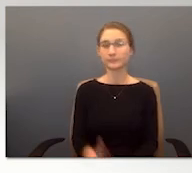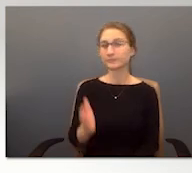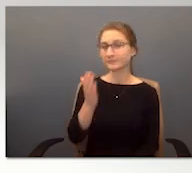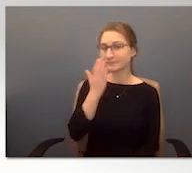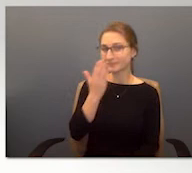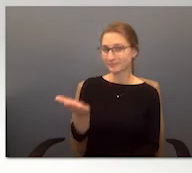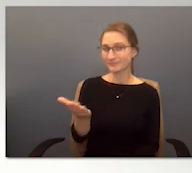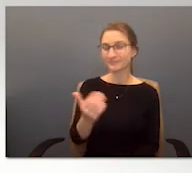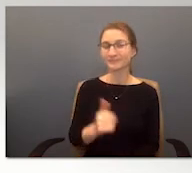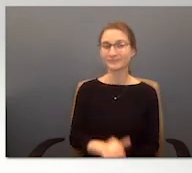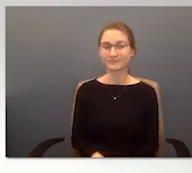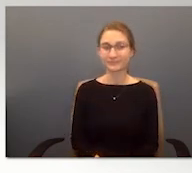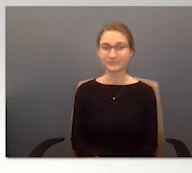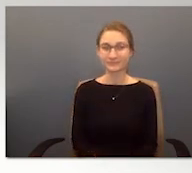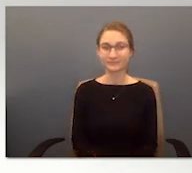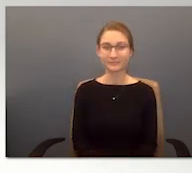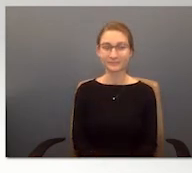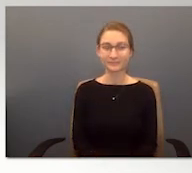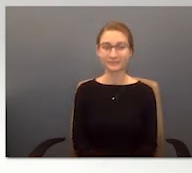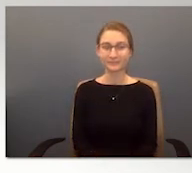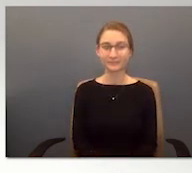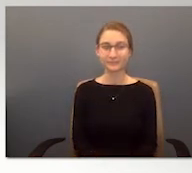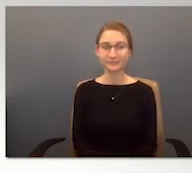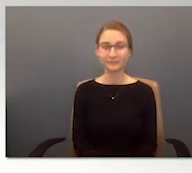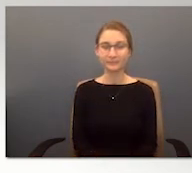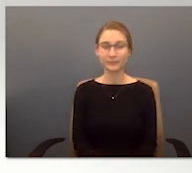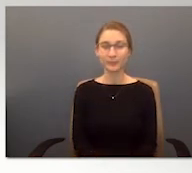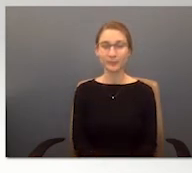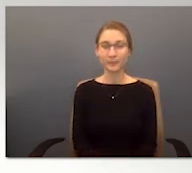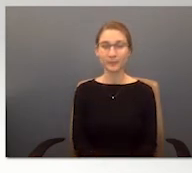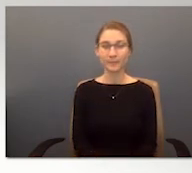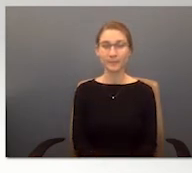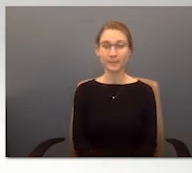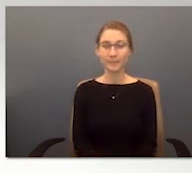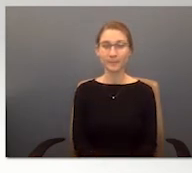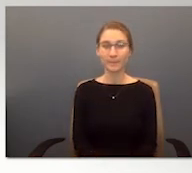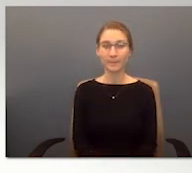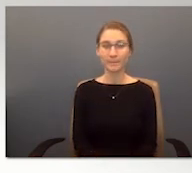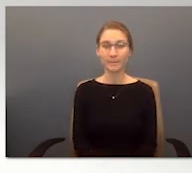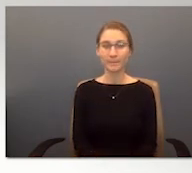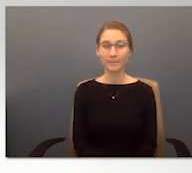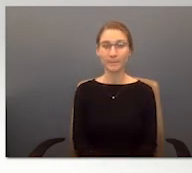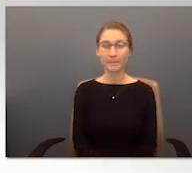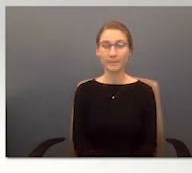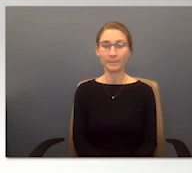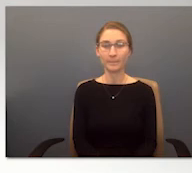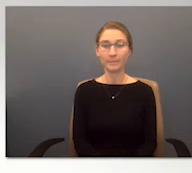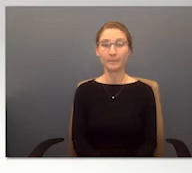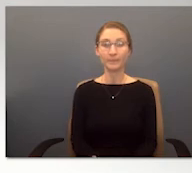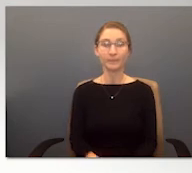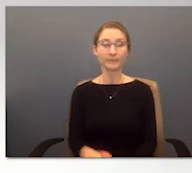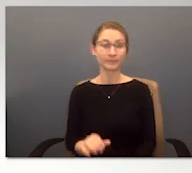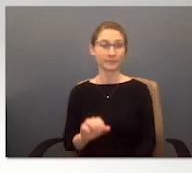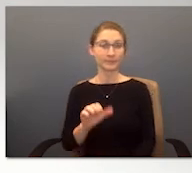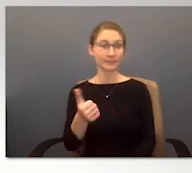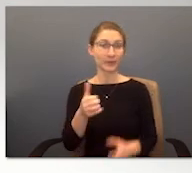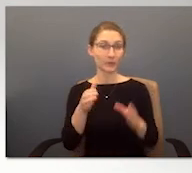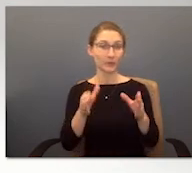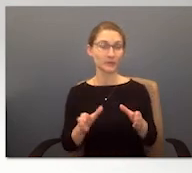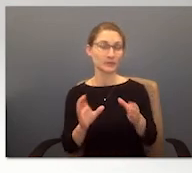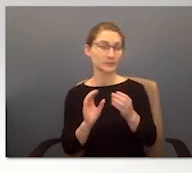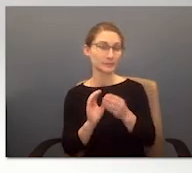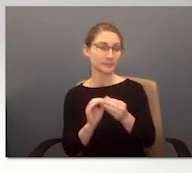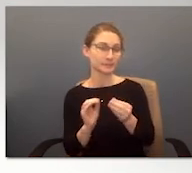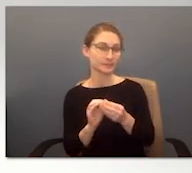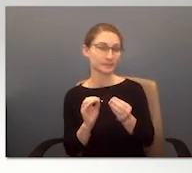you, Doris. And to add to the individualized piece, a child may need certain services